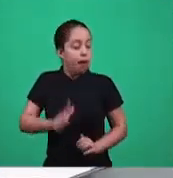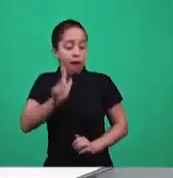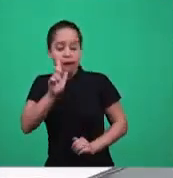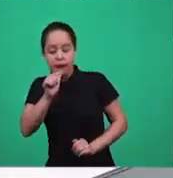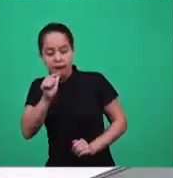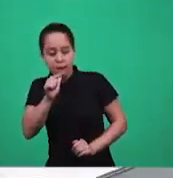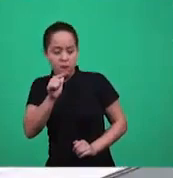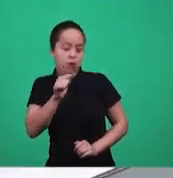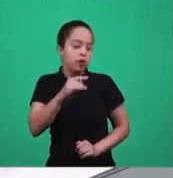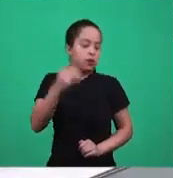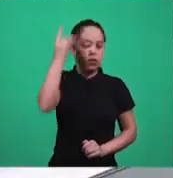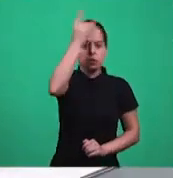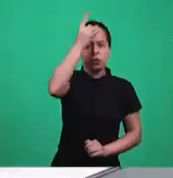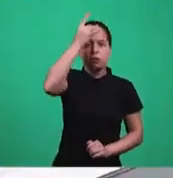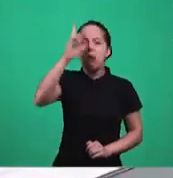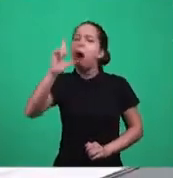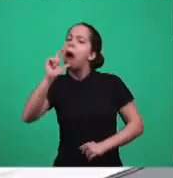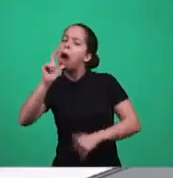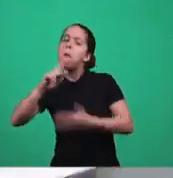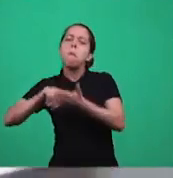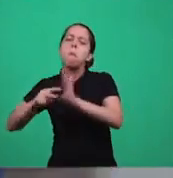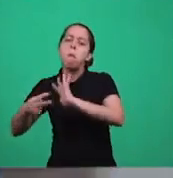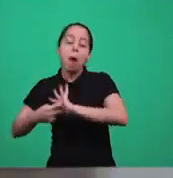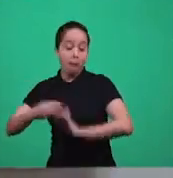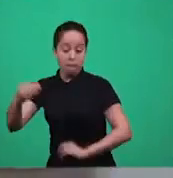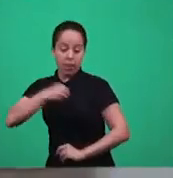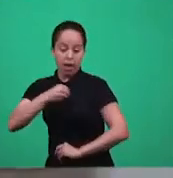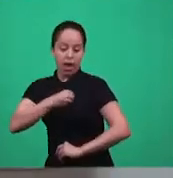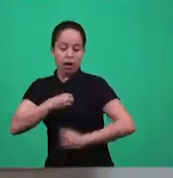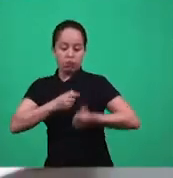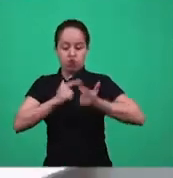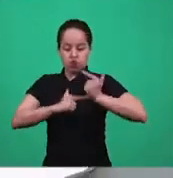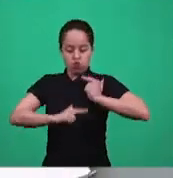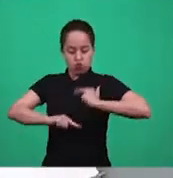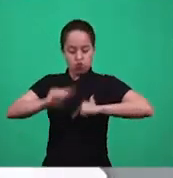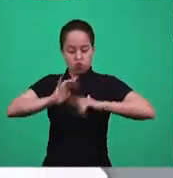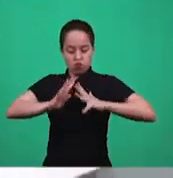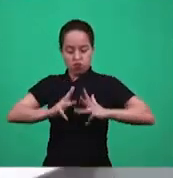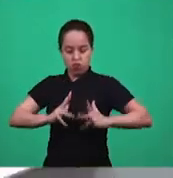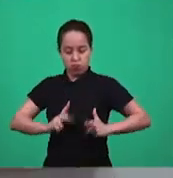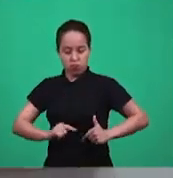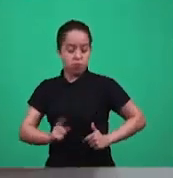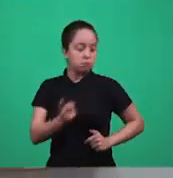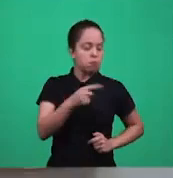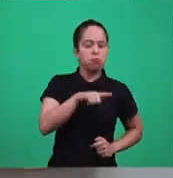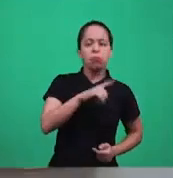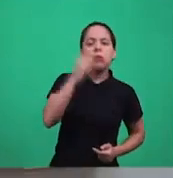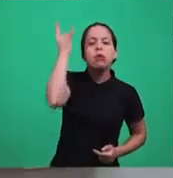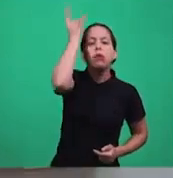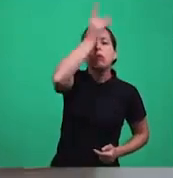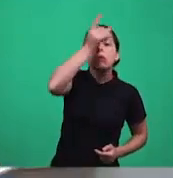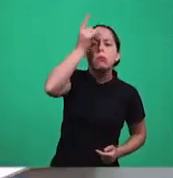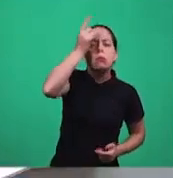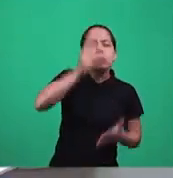Water is the cleansing of the sin. And the Spirit is you.